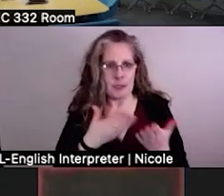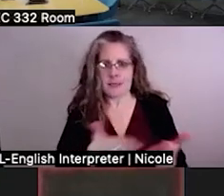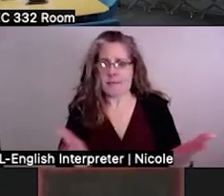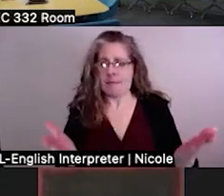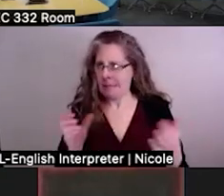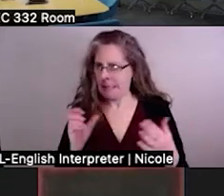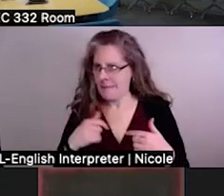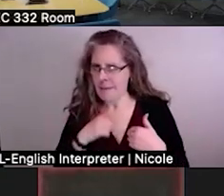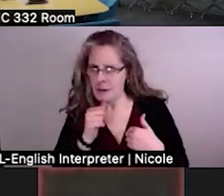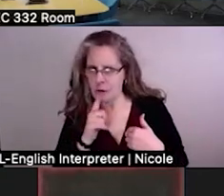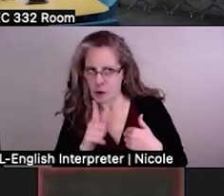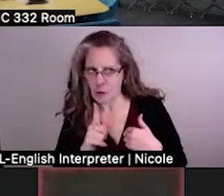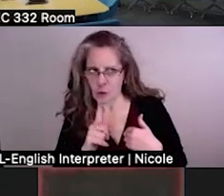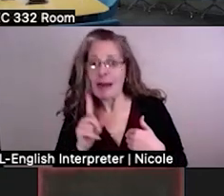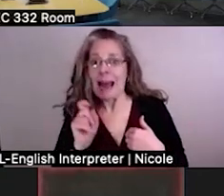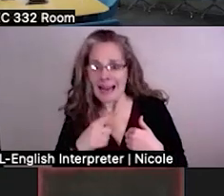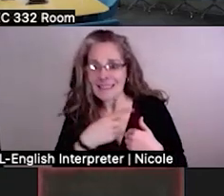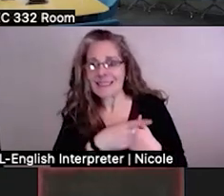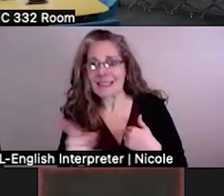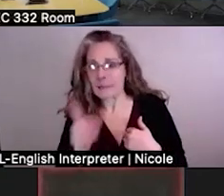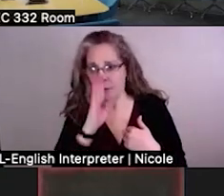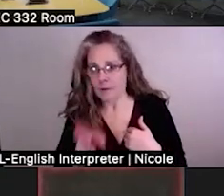Google, which is all going to be doctor stuff.